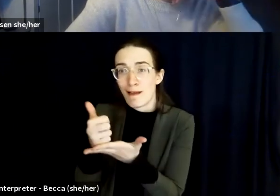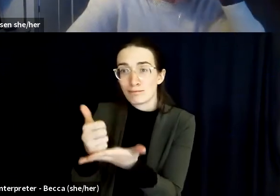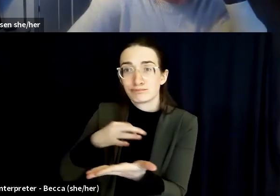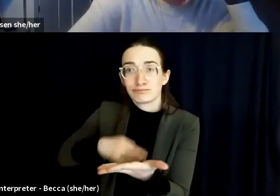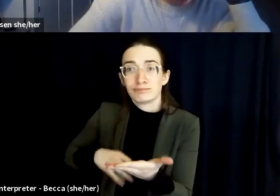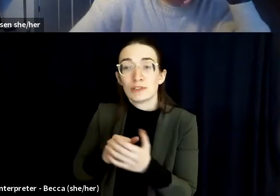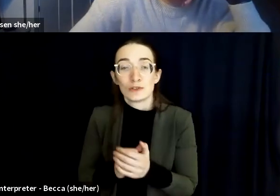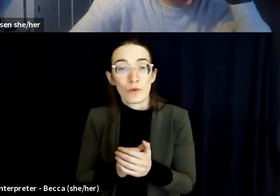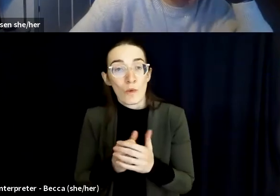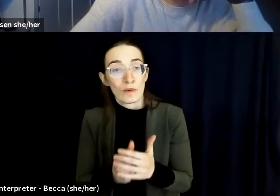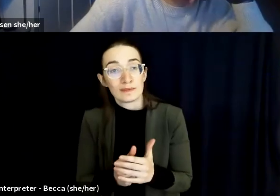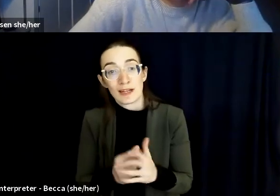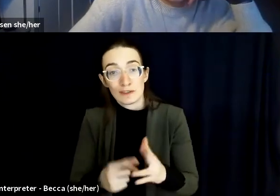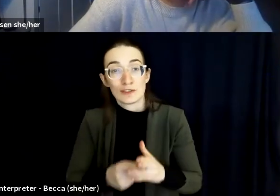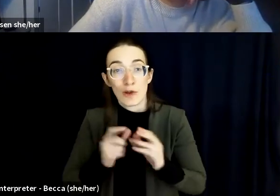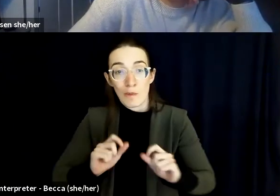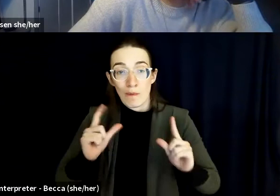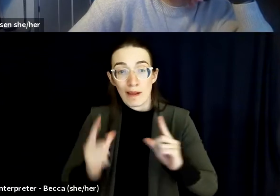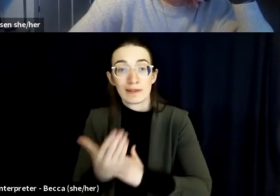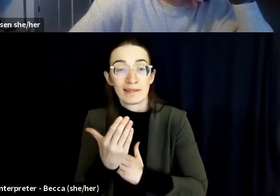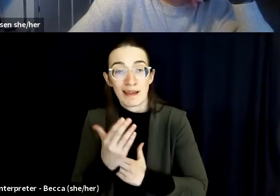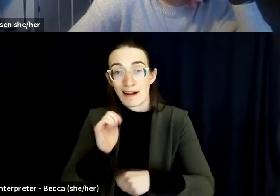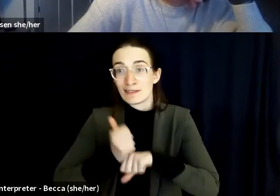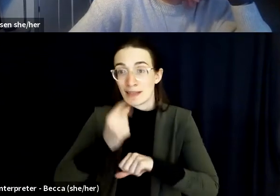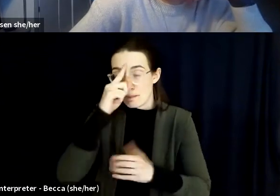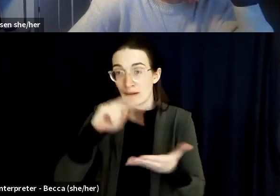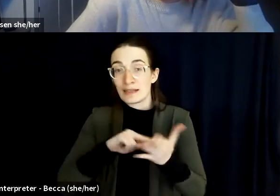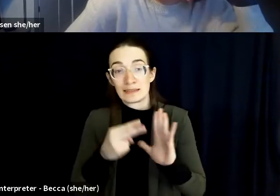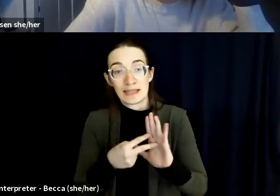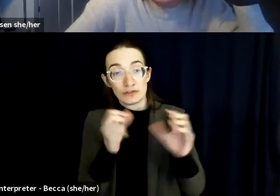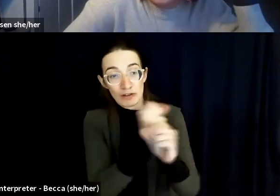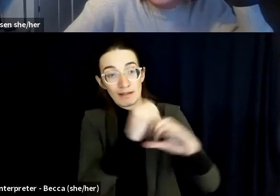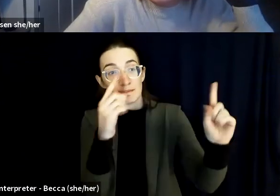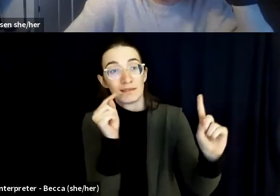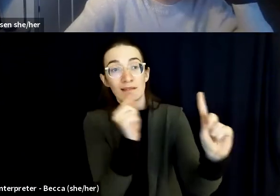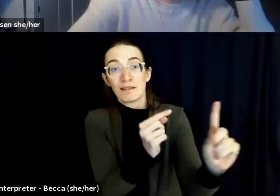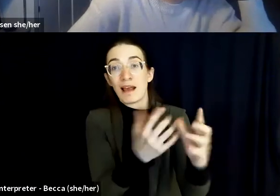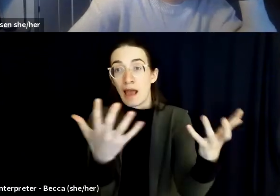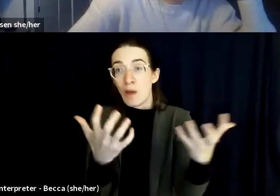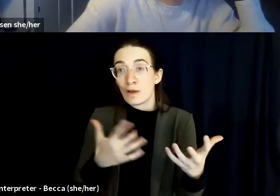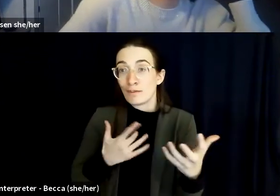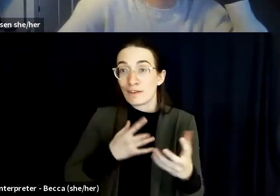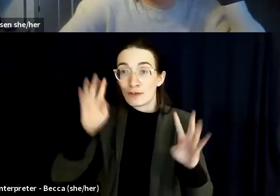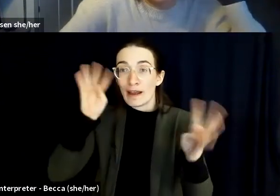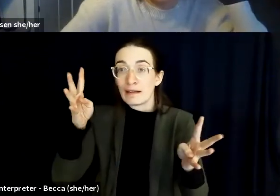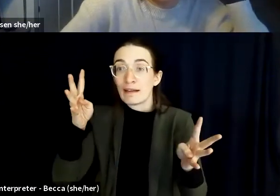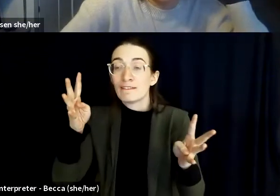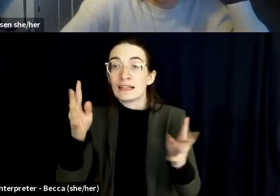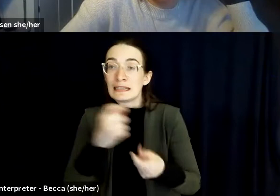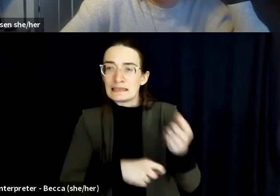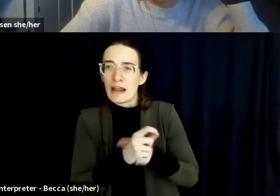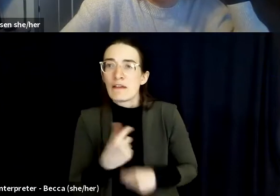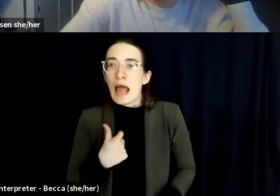the beginning of the day to say, how I would like to feel creative today somehow instead of I need